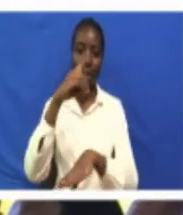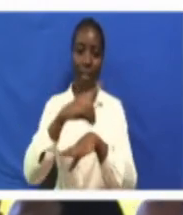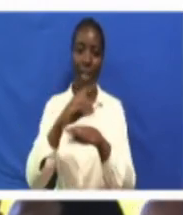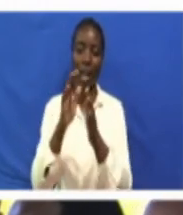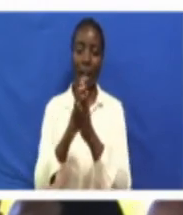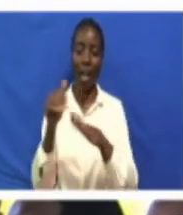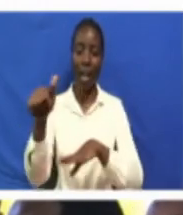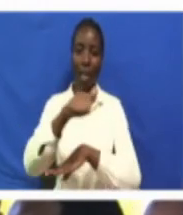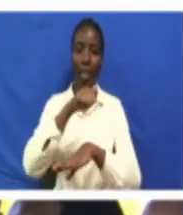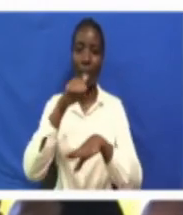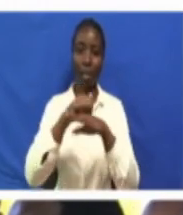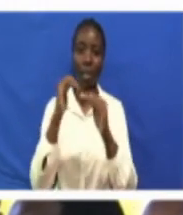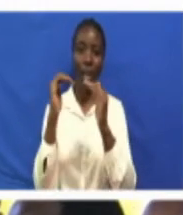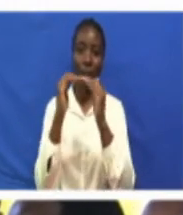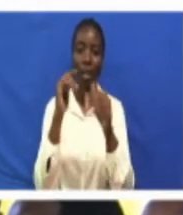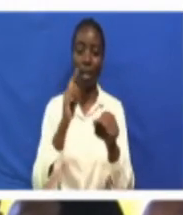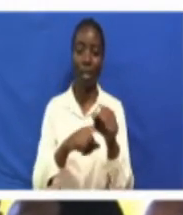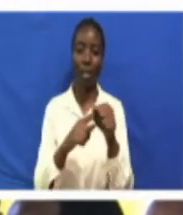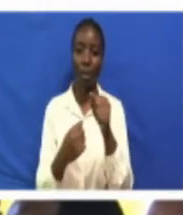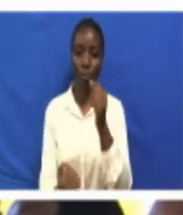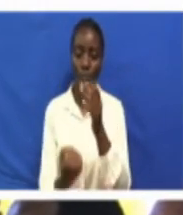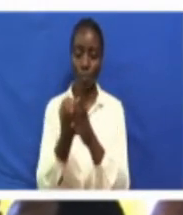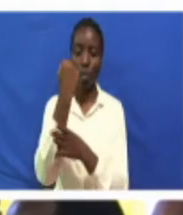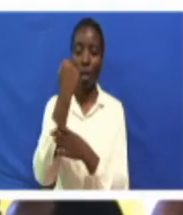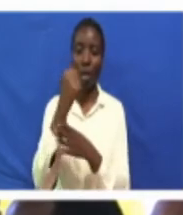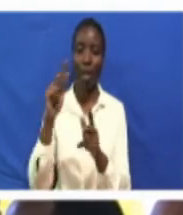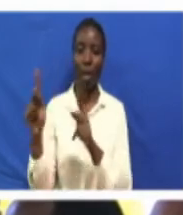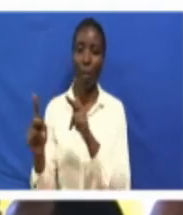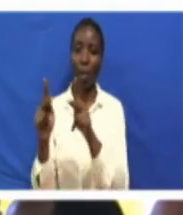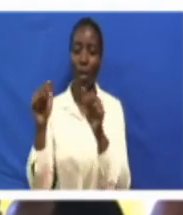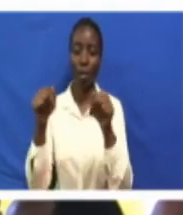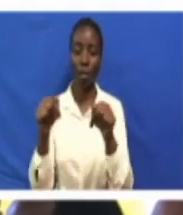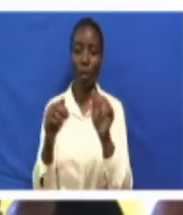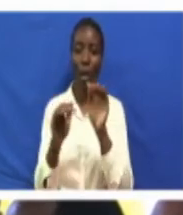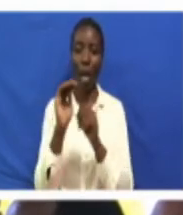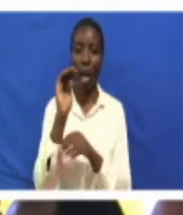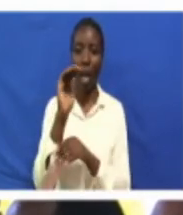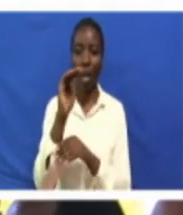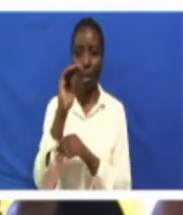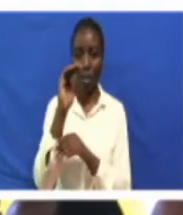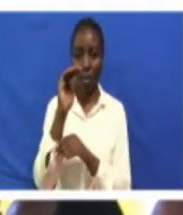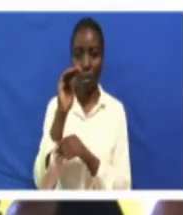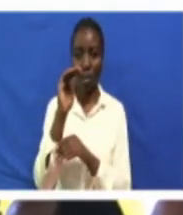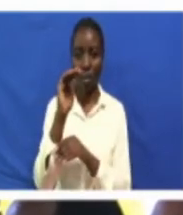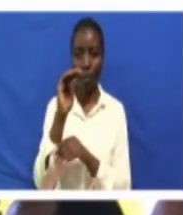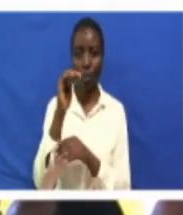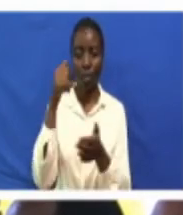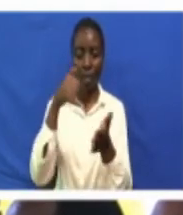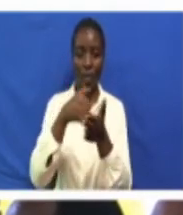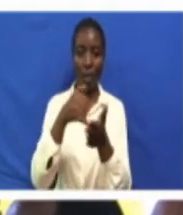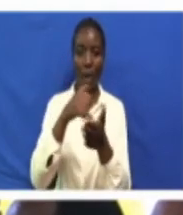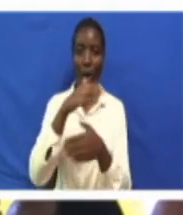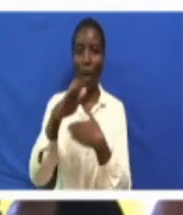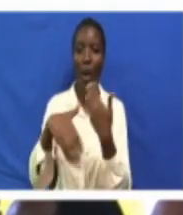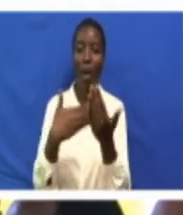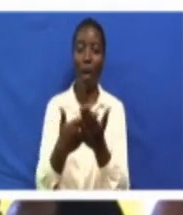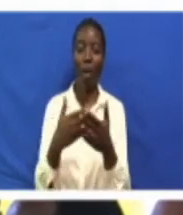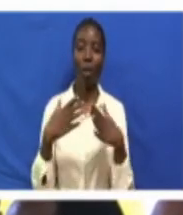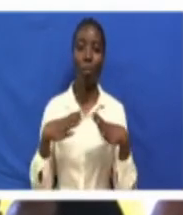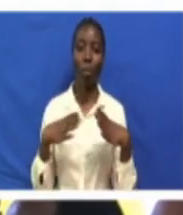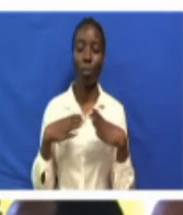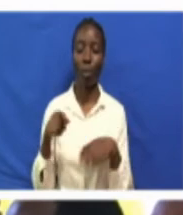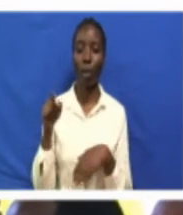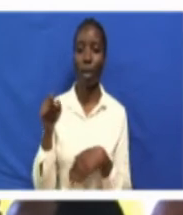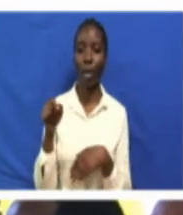diocese level as we launch the strategy plan today we request for continued involvement of all stakeholders in